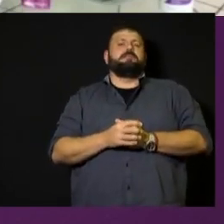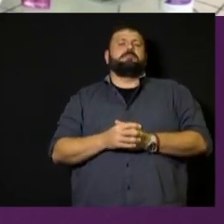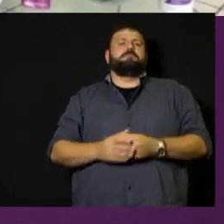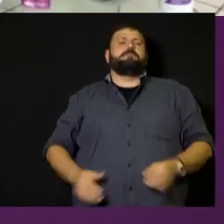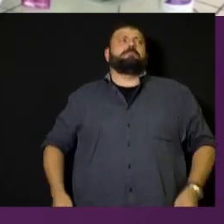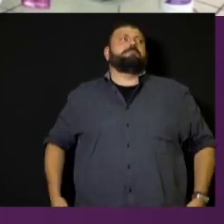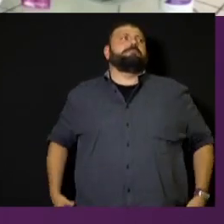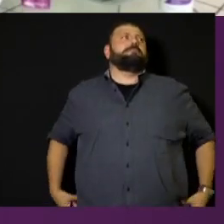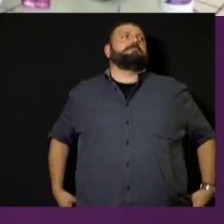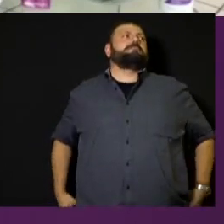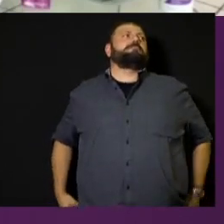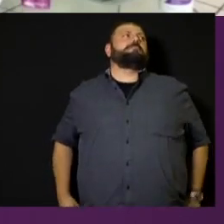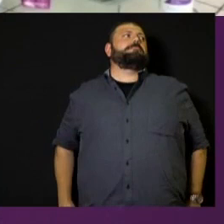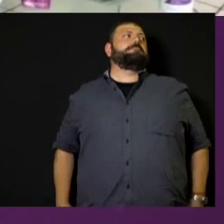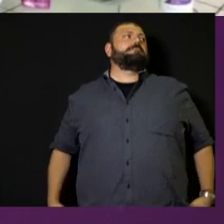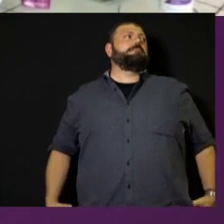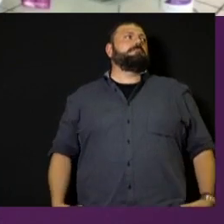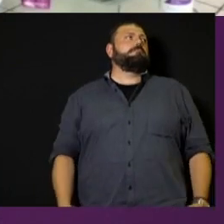with Wolfram.